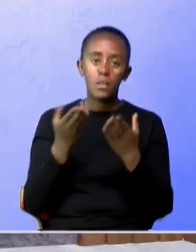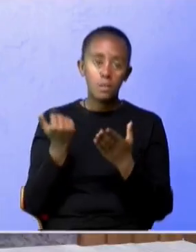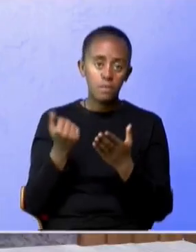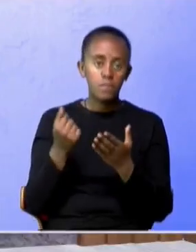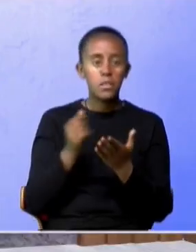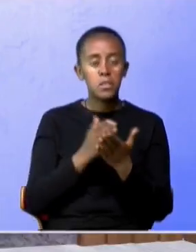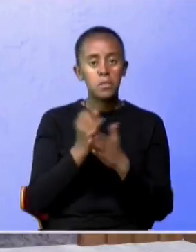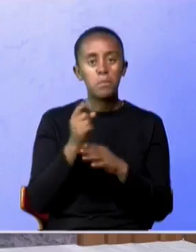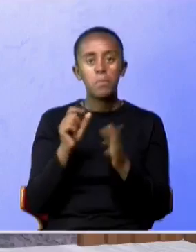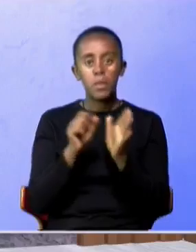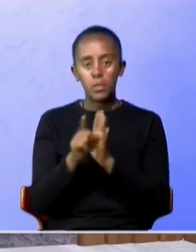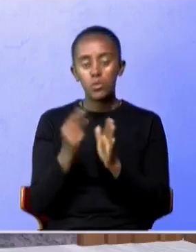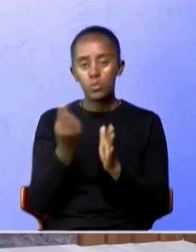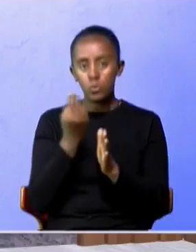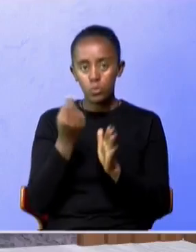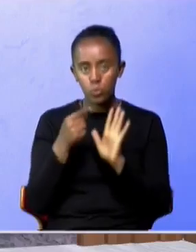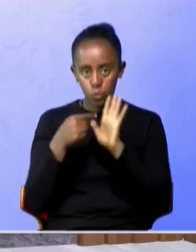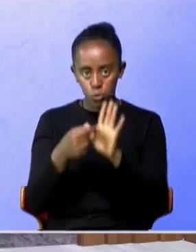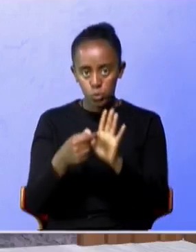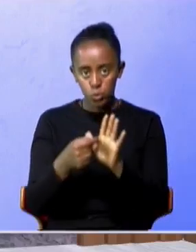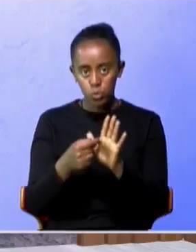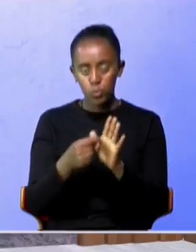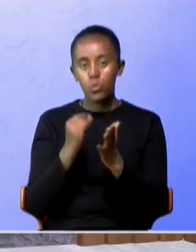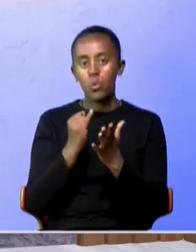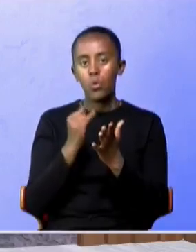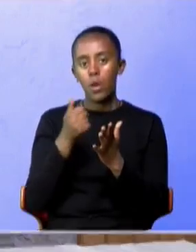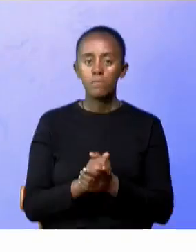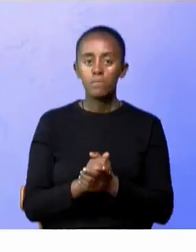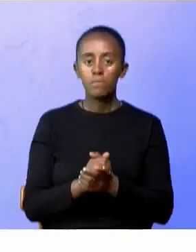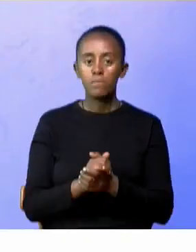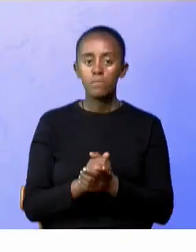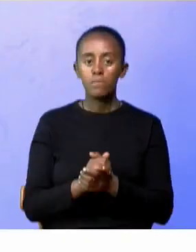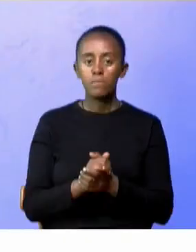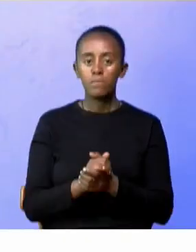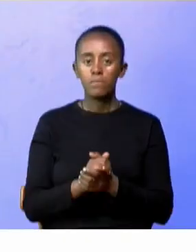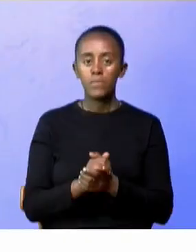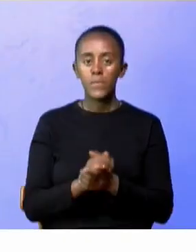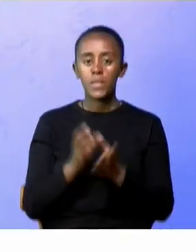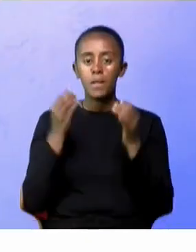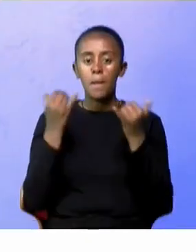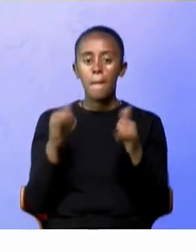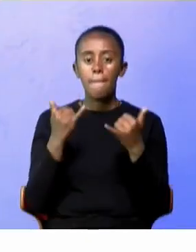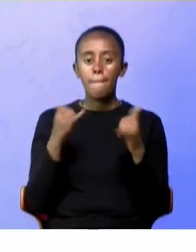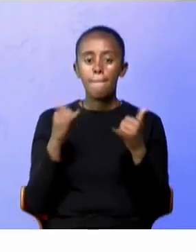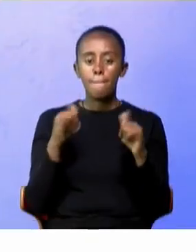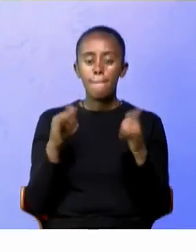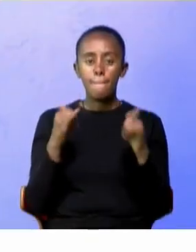We use it to show it as a noun. Playing